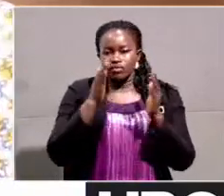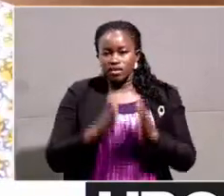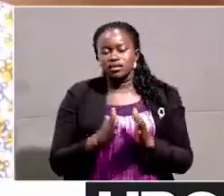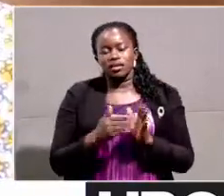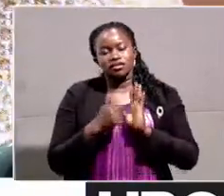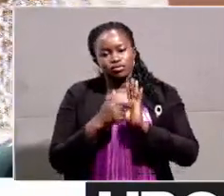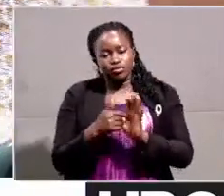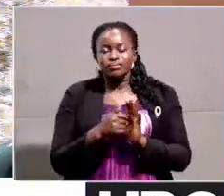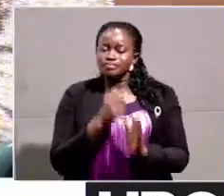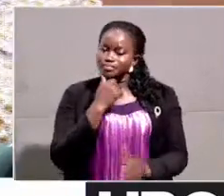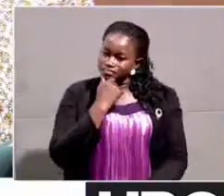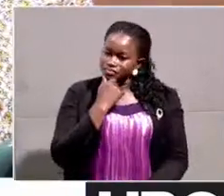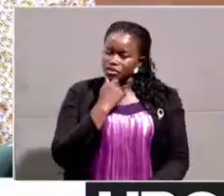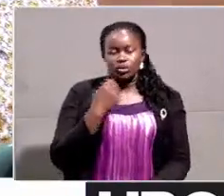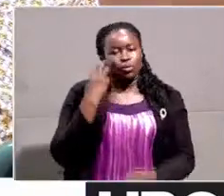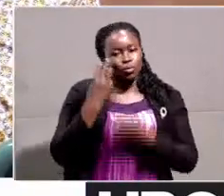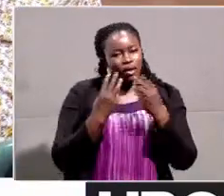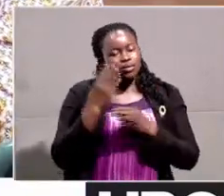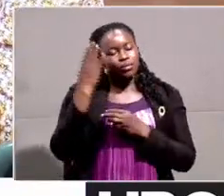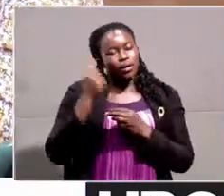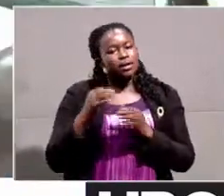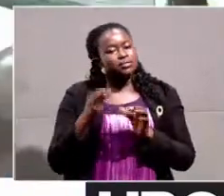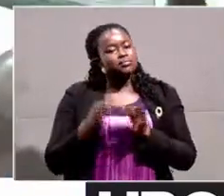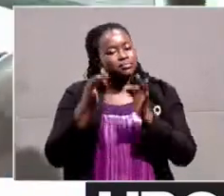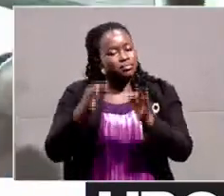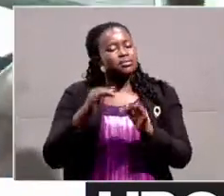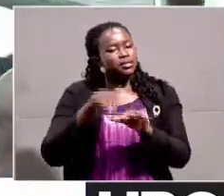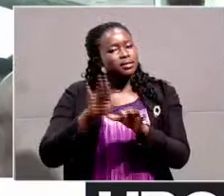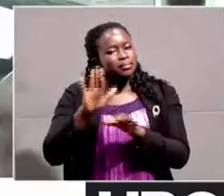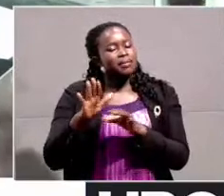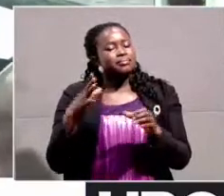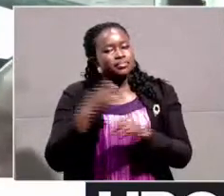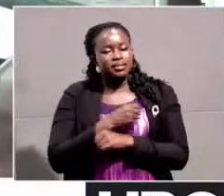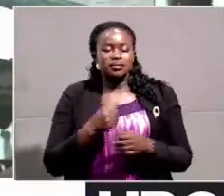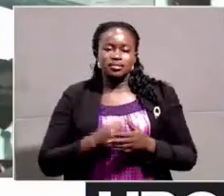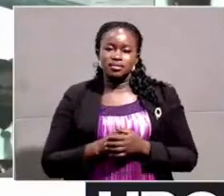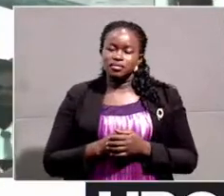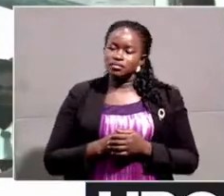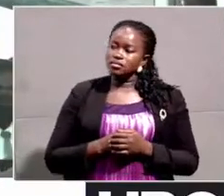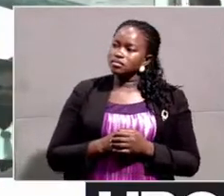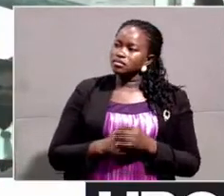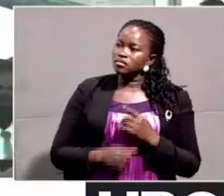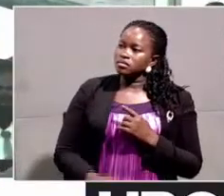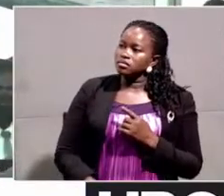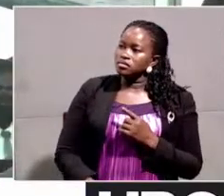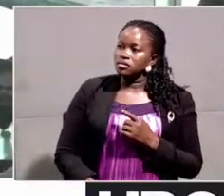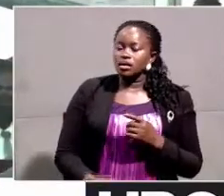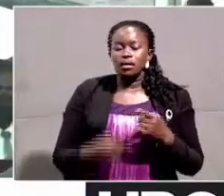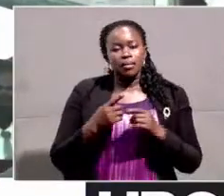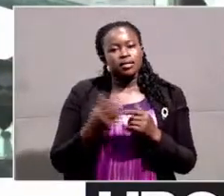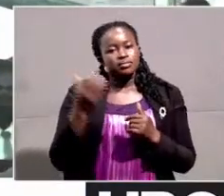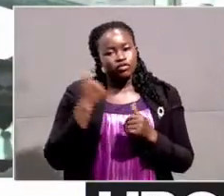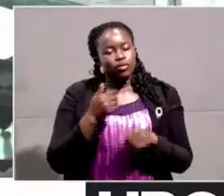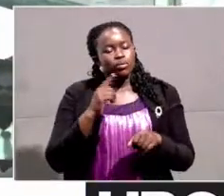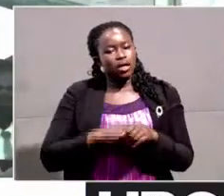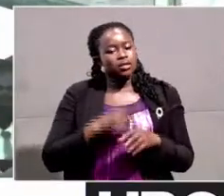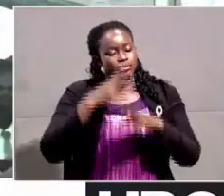expressed concern over the adjournment in his absence. My Lord, nevertheless, during conferencing, we are informed